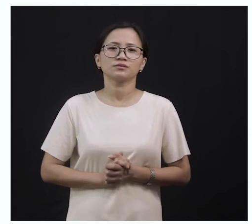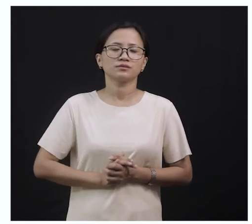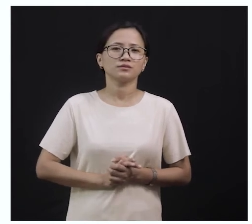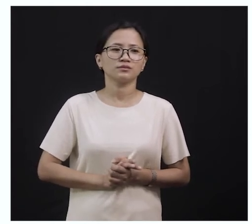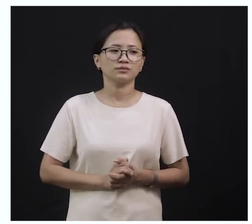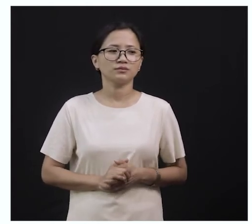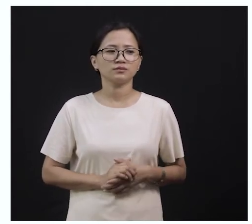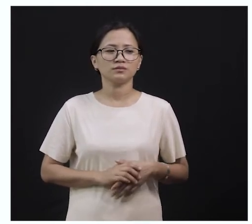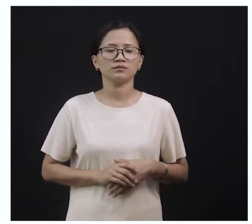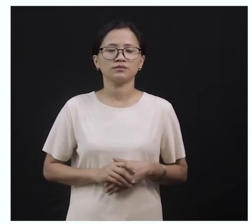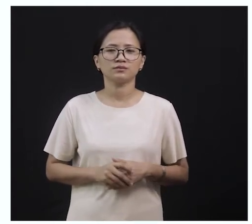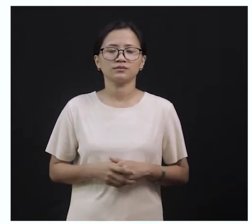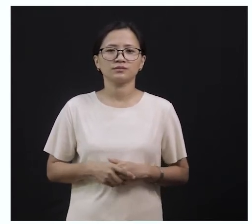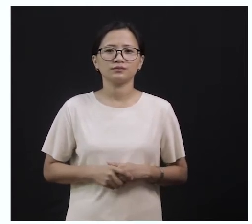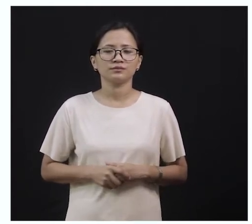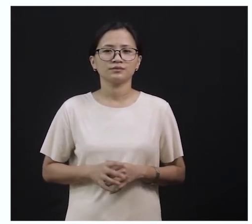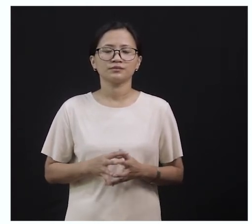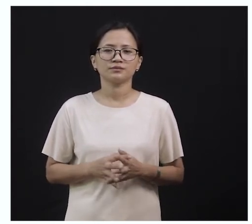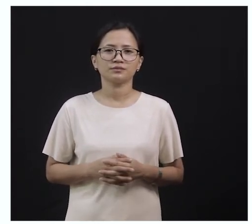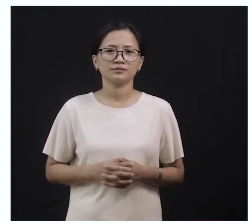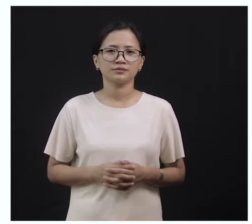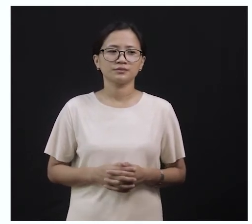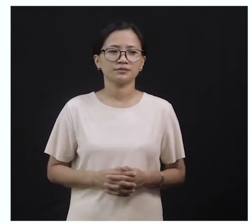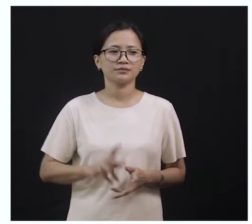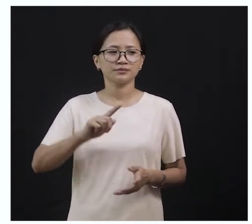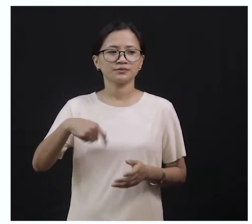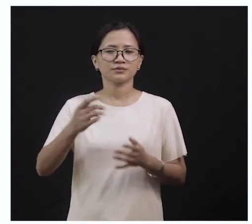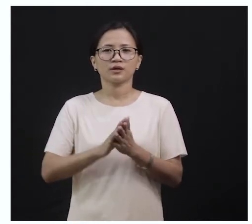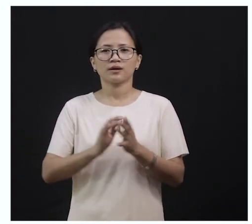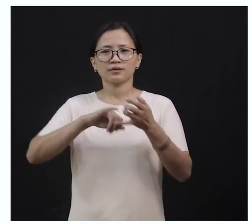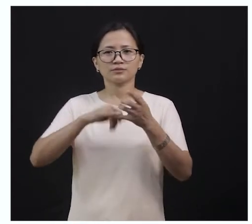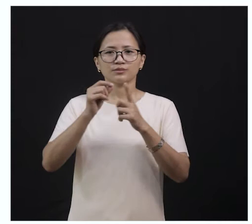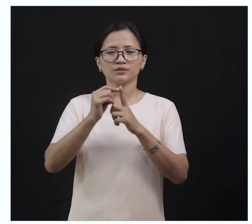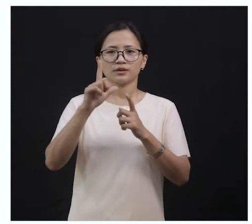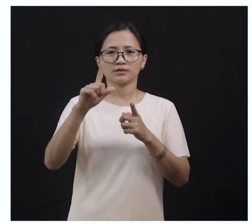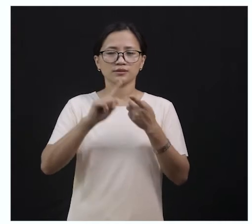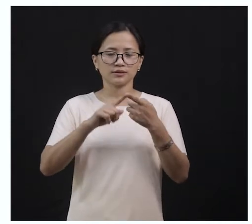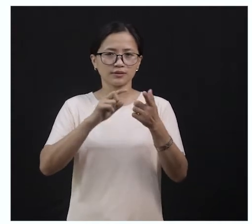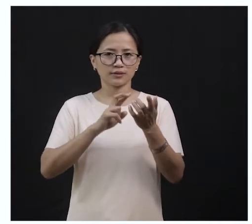existence, right? So that is the meaning of thrive, okay? Now next is splendor.